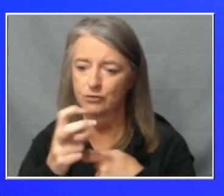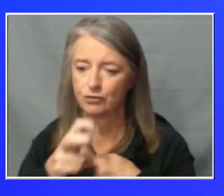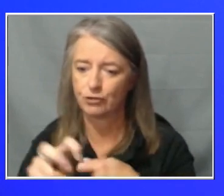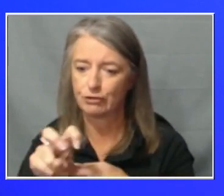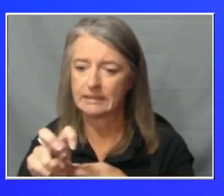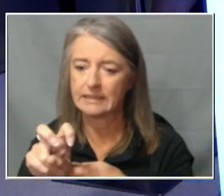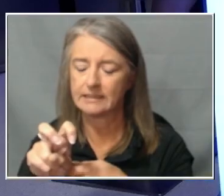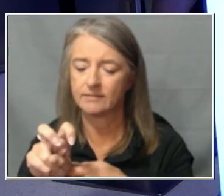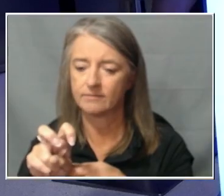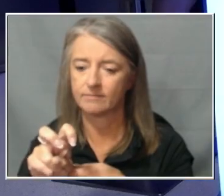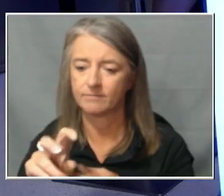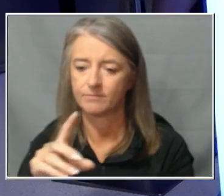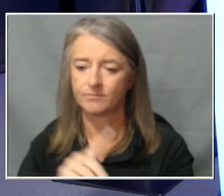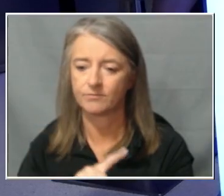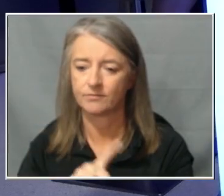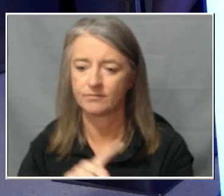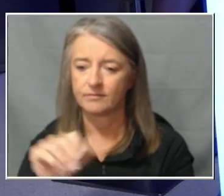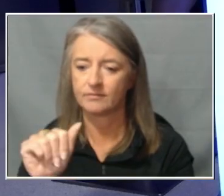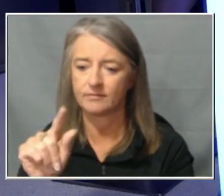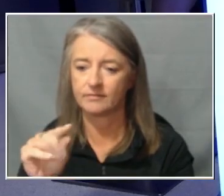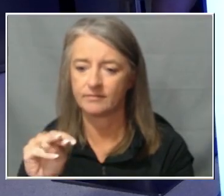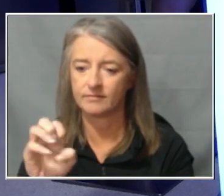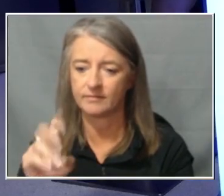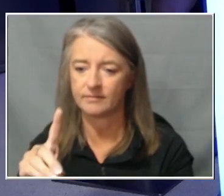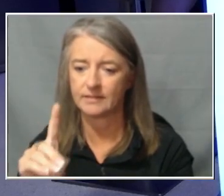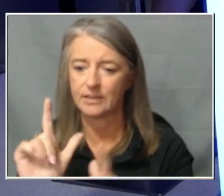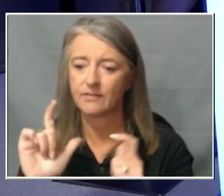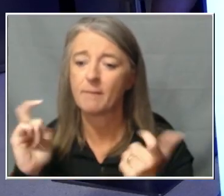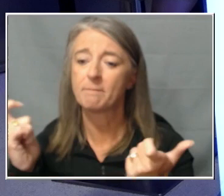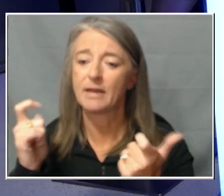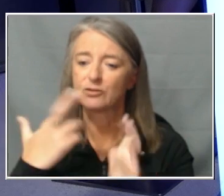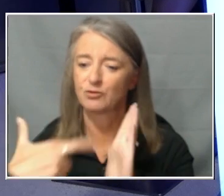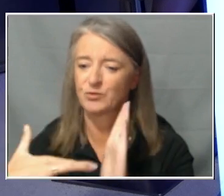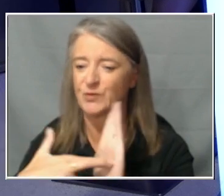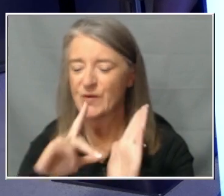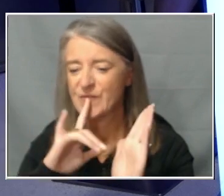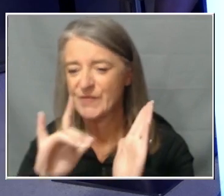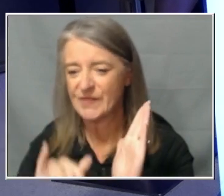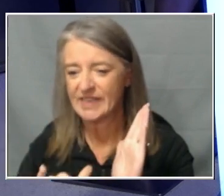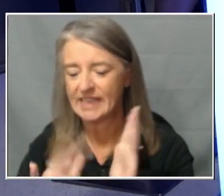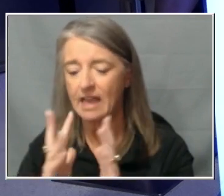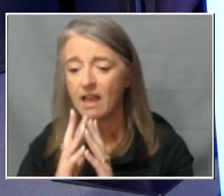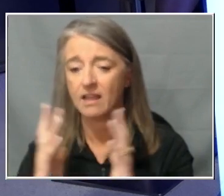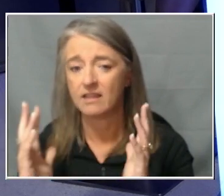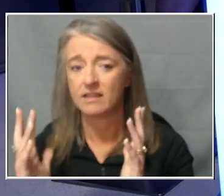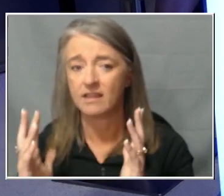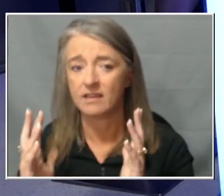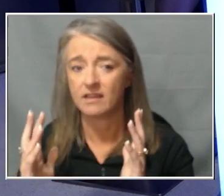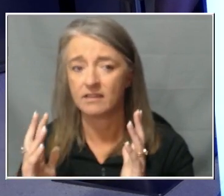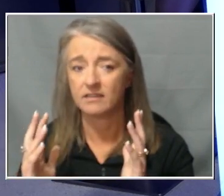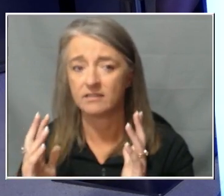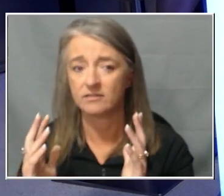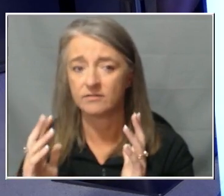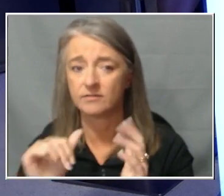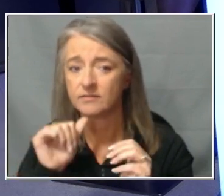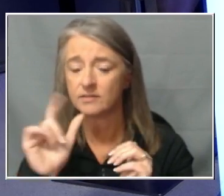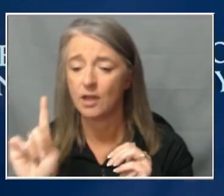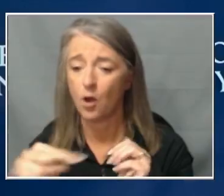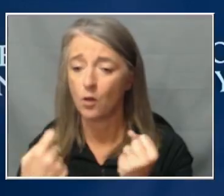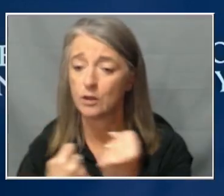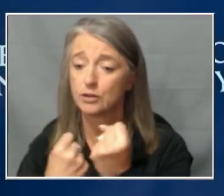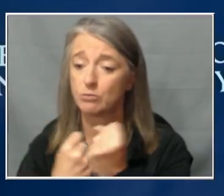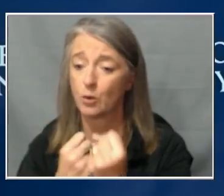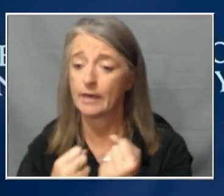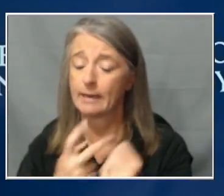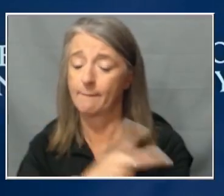So, well, Dr. Ahmed would disagree. I would think you have a major role, Shalene. You know, a lot of, you know, not only supporting the patients